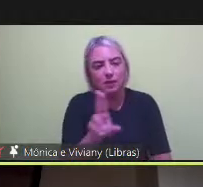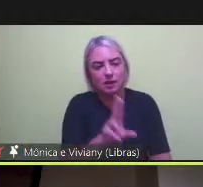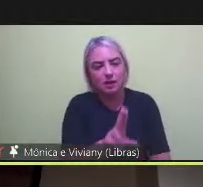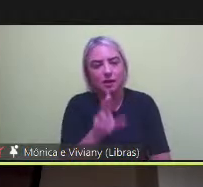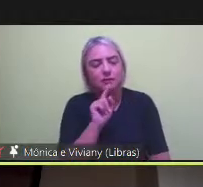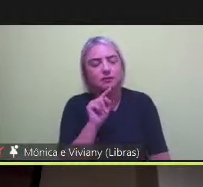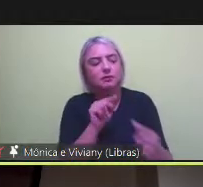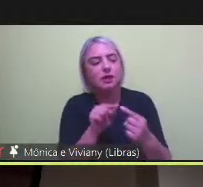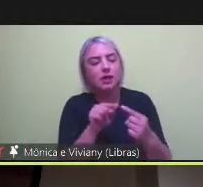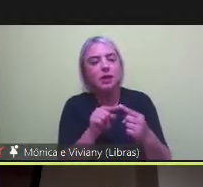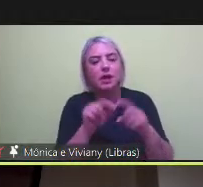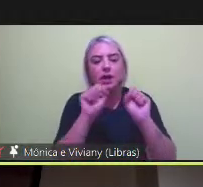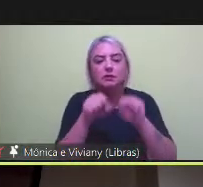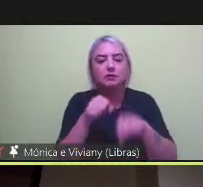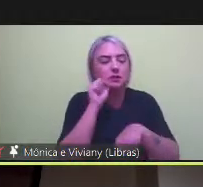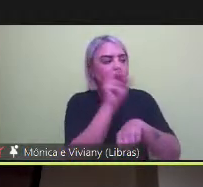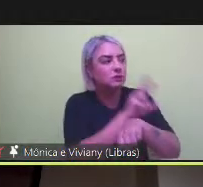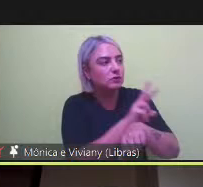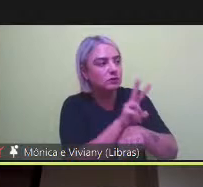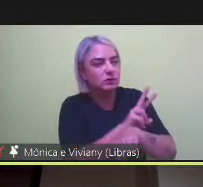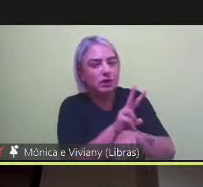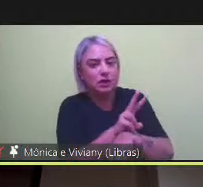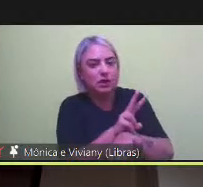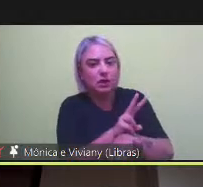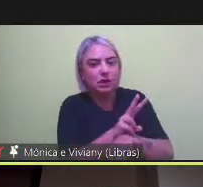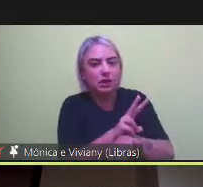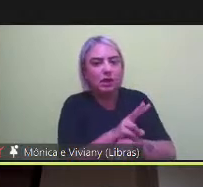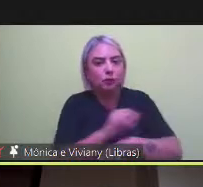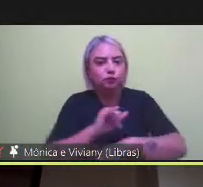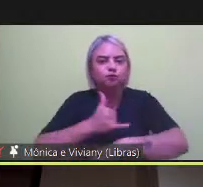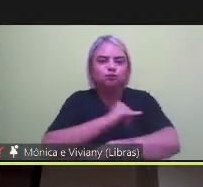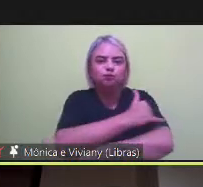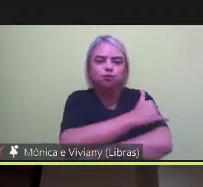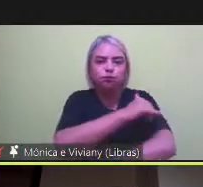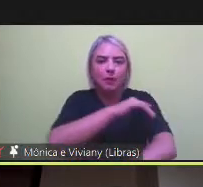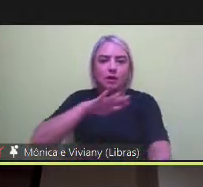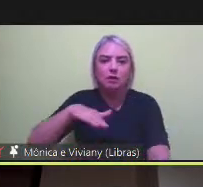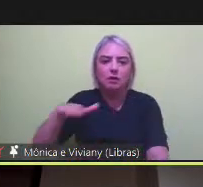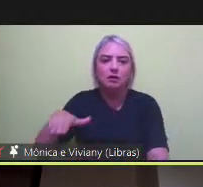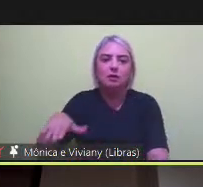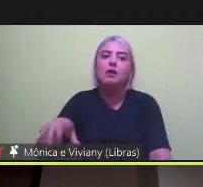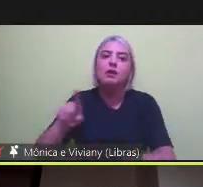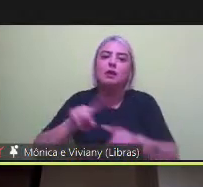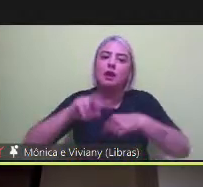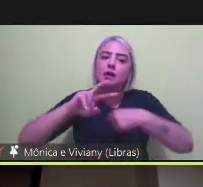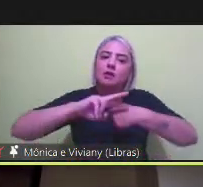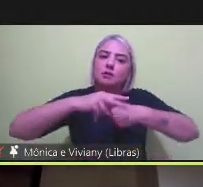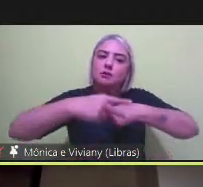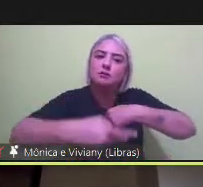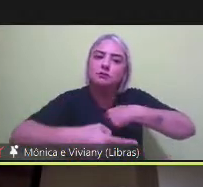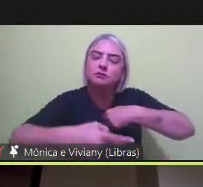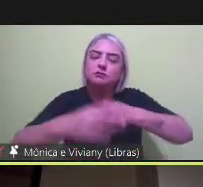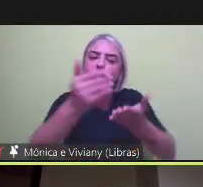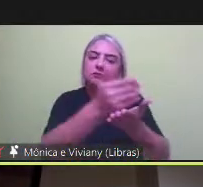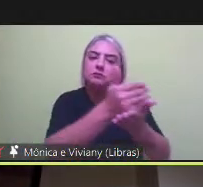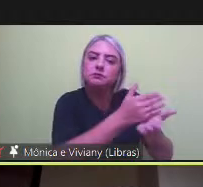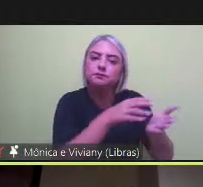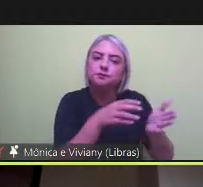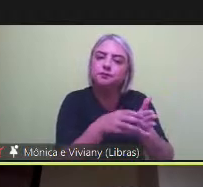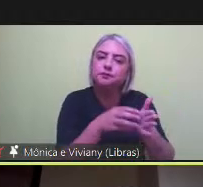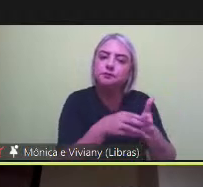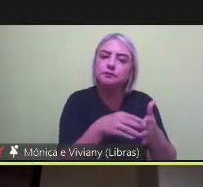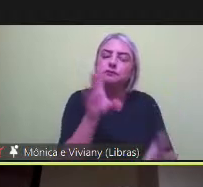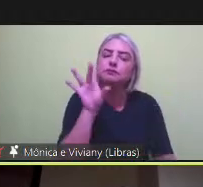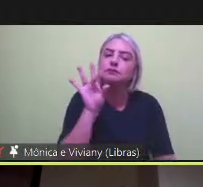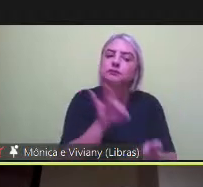namely in what about the vigilance system of obesity, child obesity, who's going to